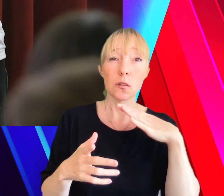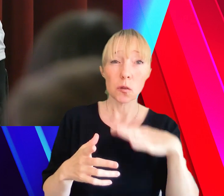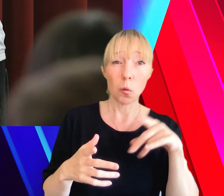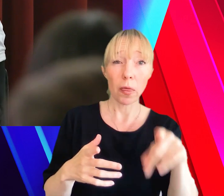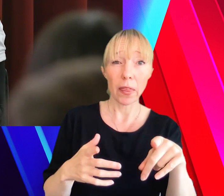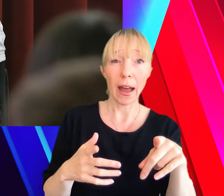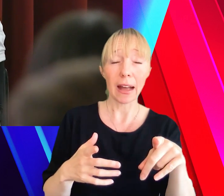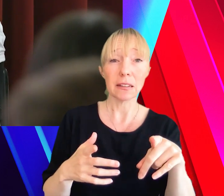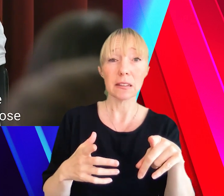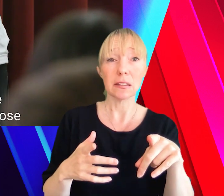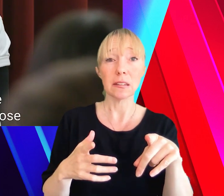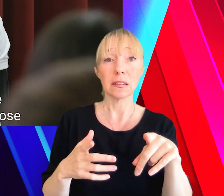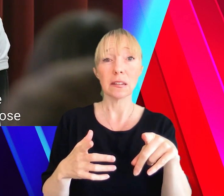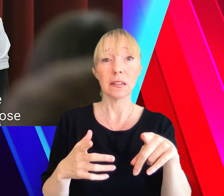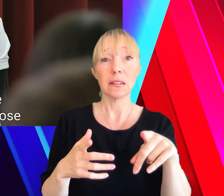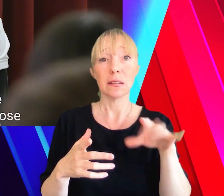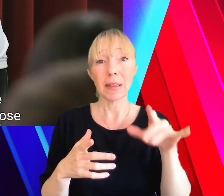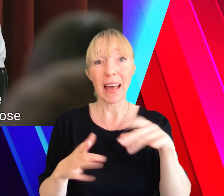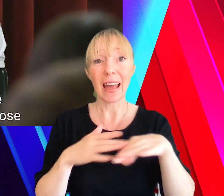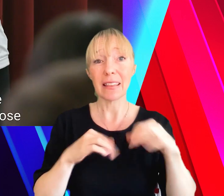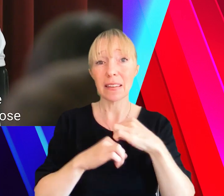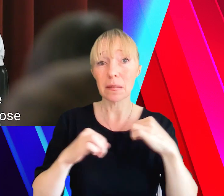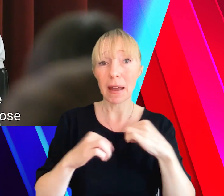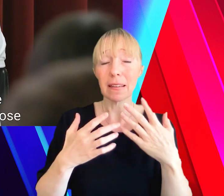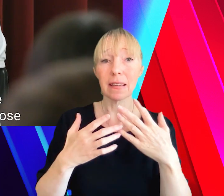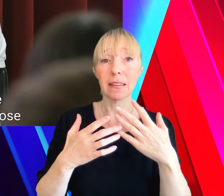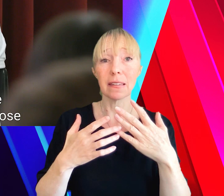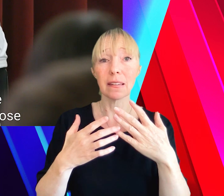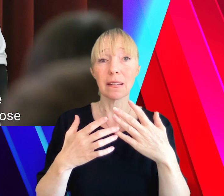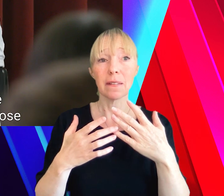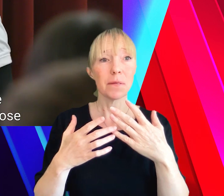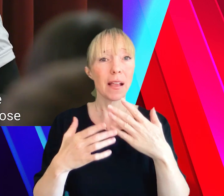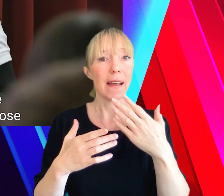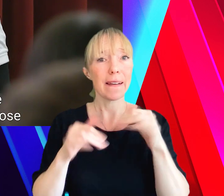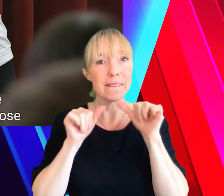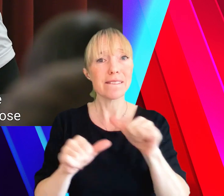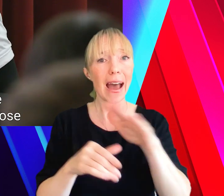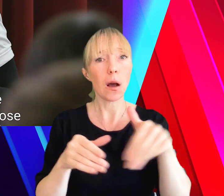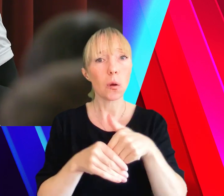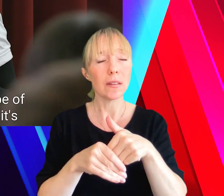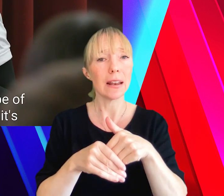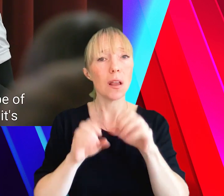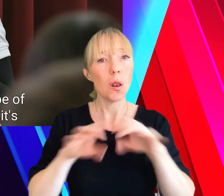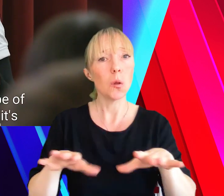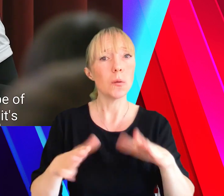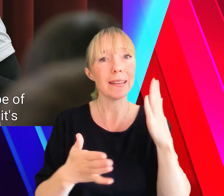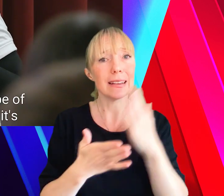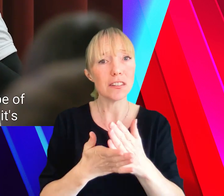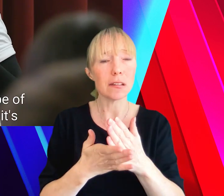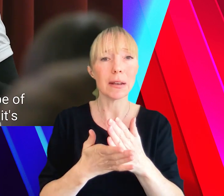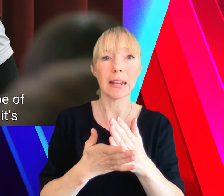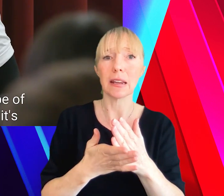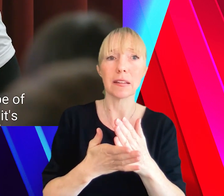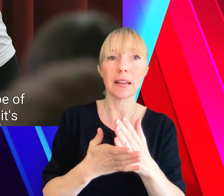also a question about, would you want that to exist in these types of spaces? Does fan content then lose a certain type of